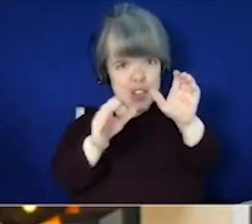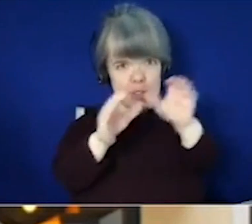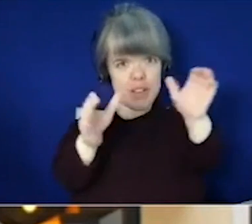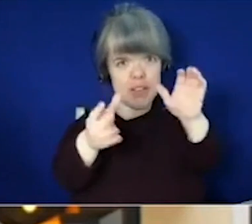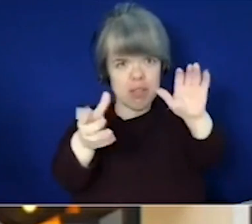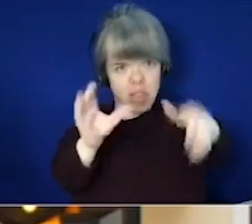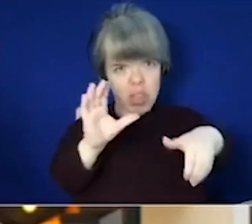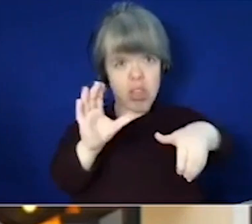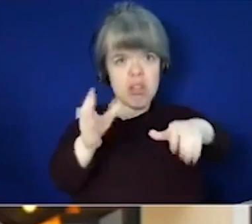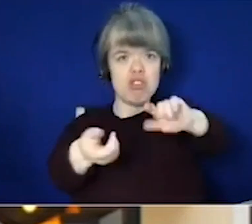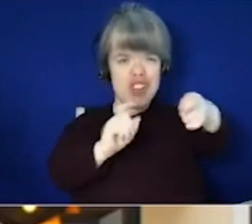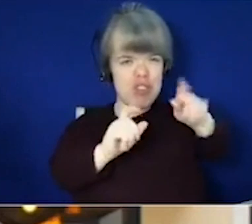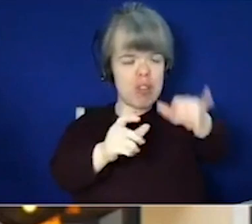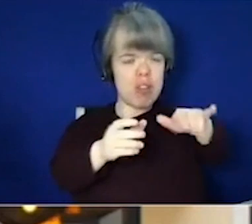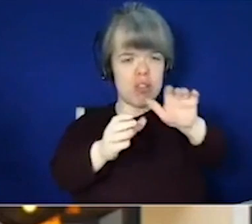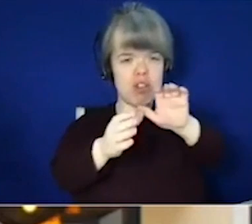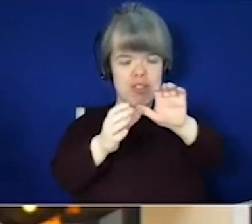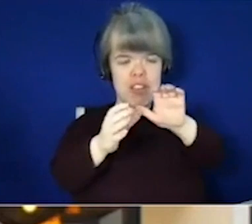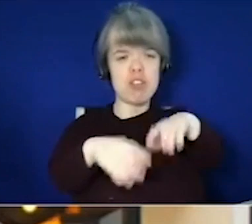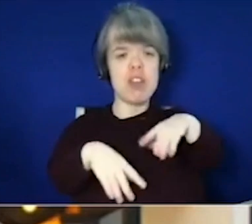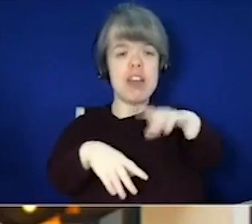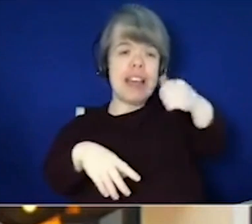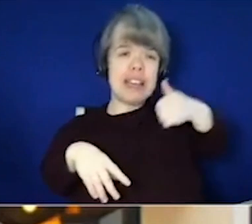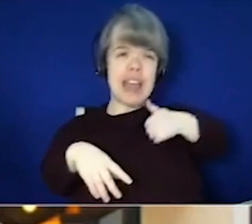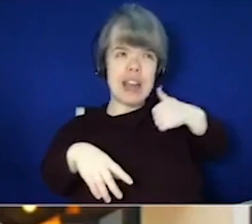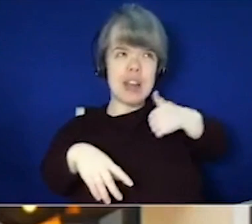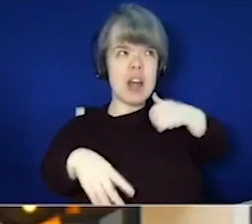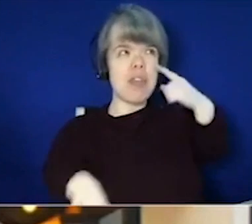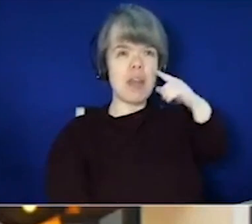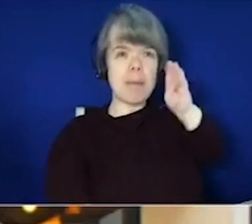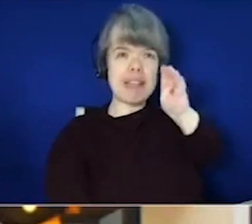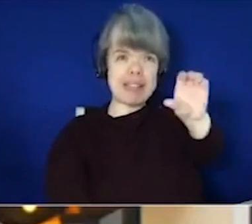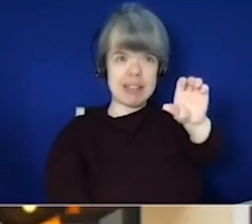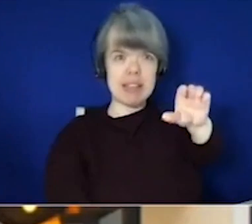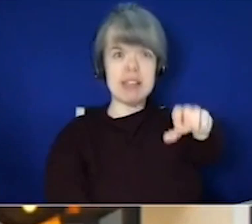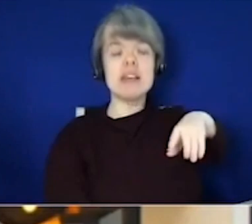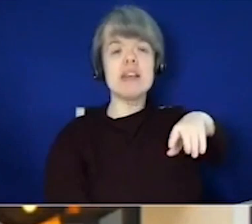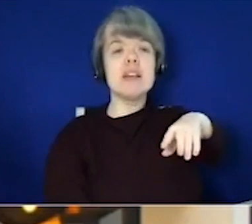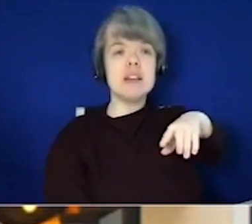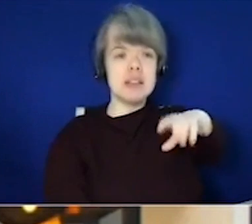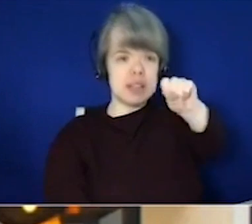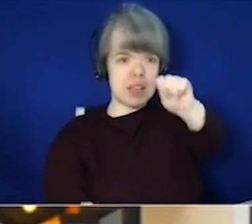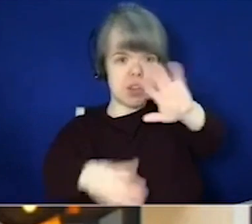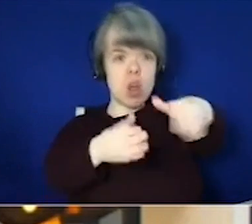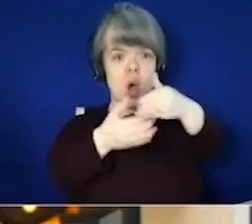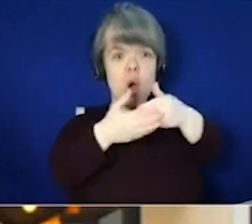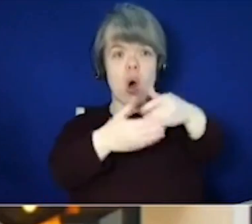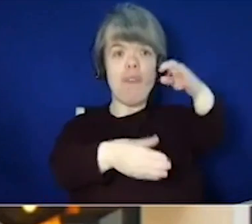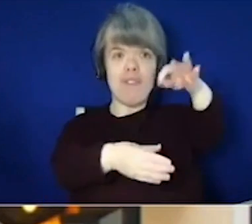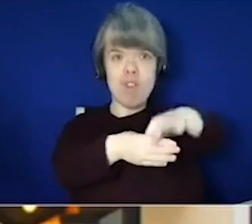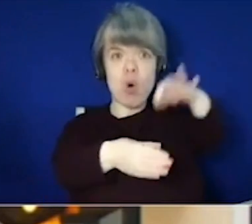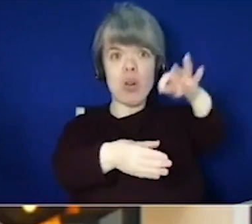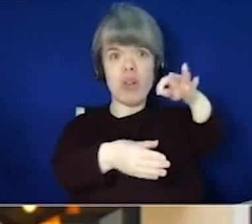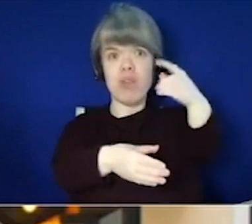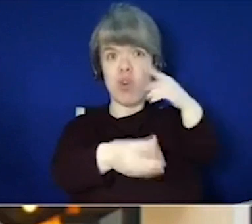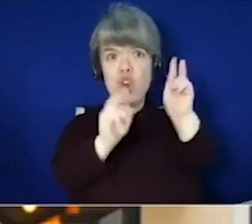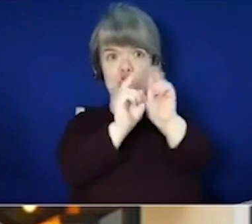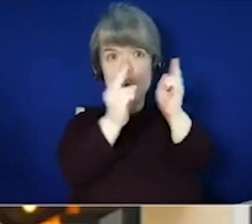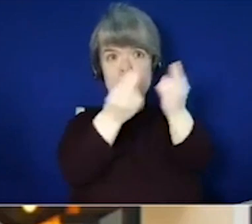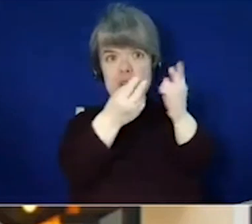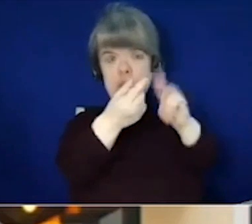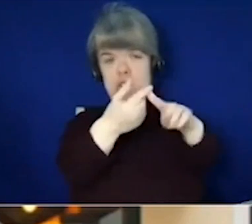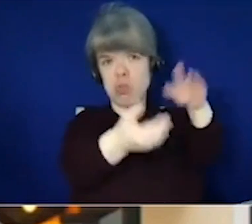gonna do everything he can to make sure that you are proud of the company that you work for, and you are gonna see the investments